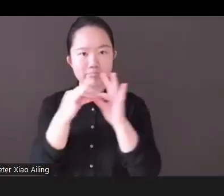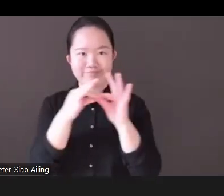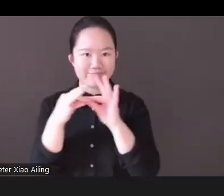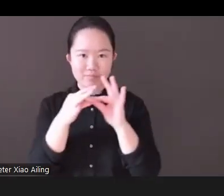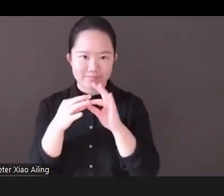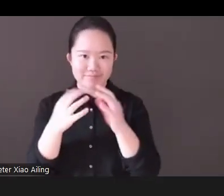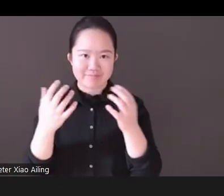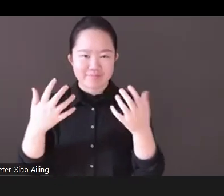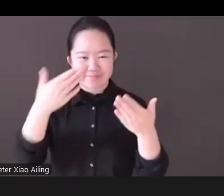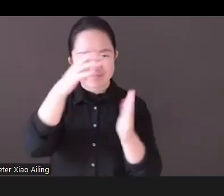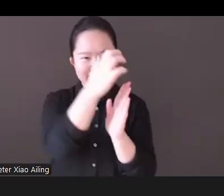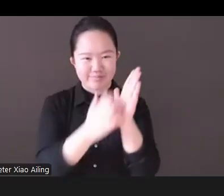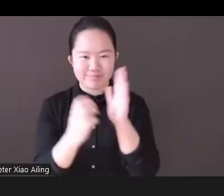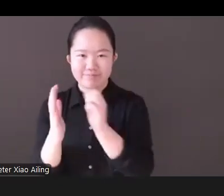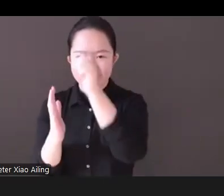implementation of